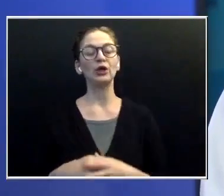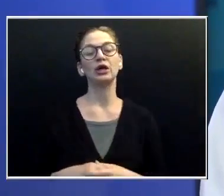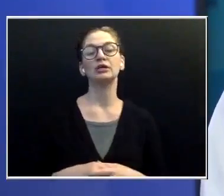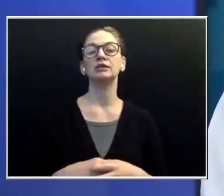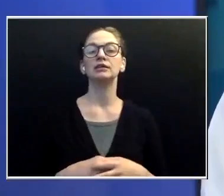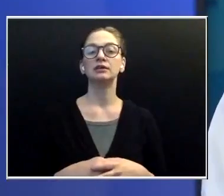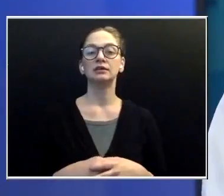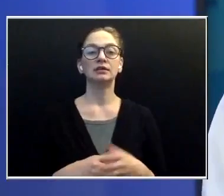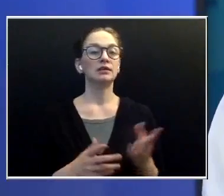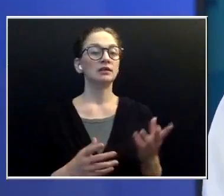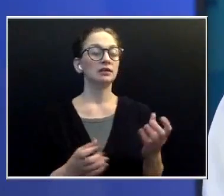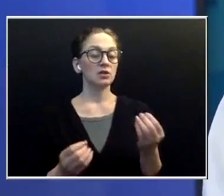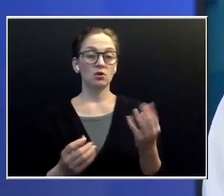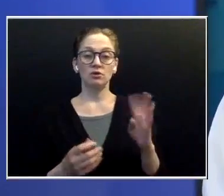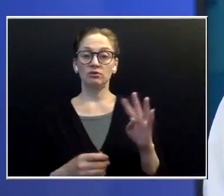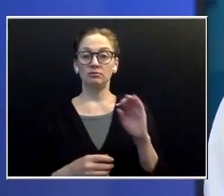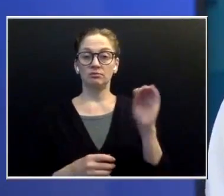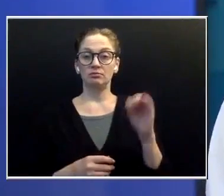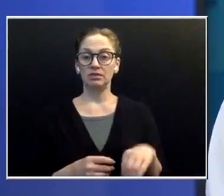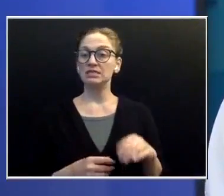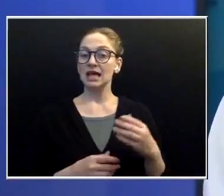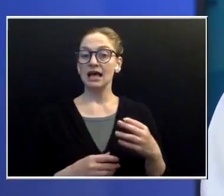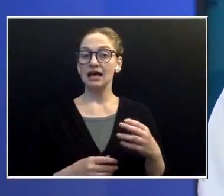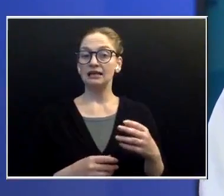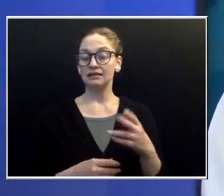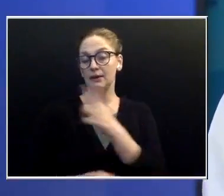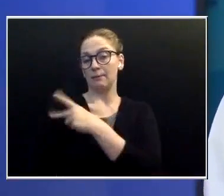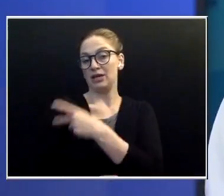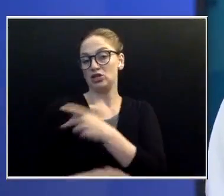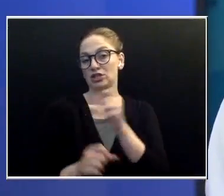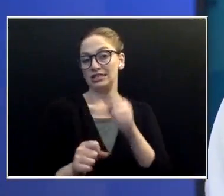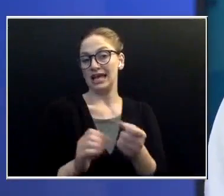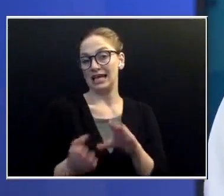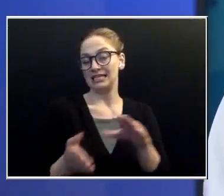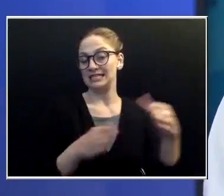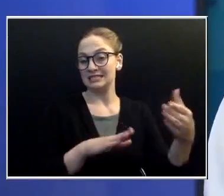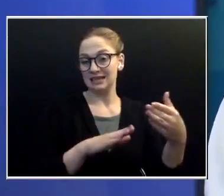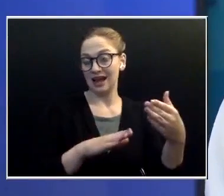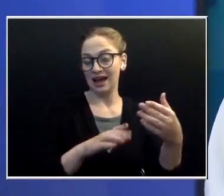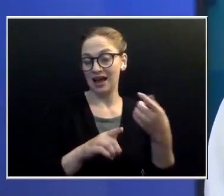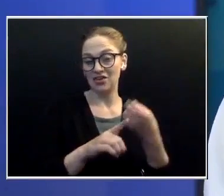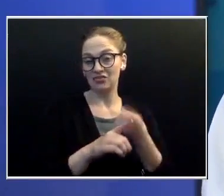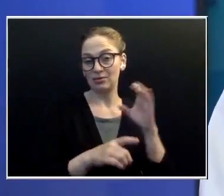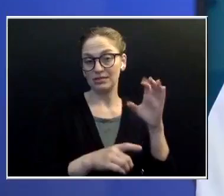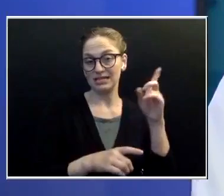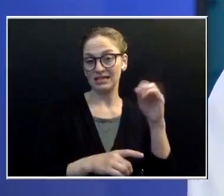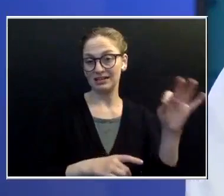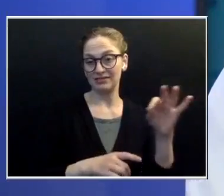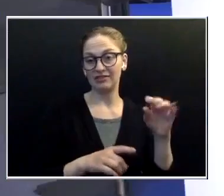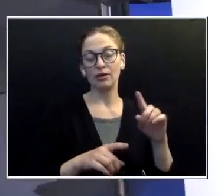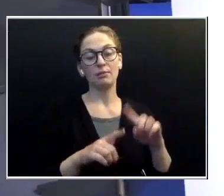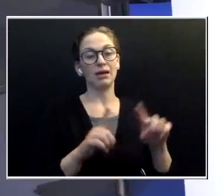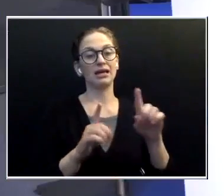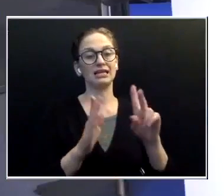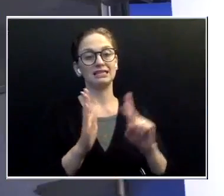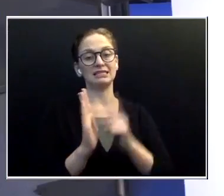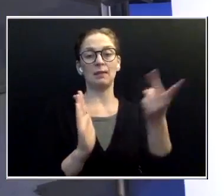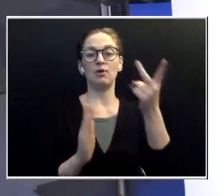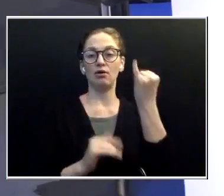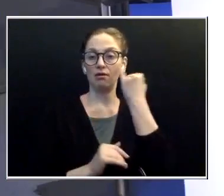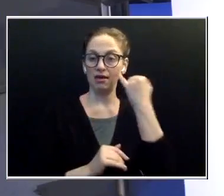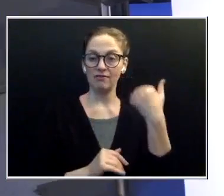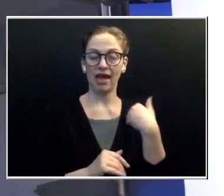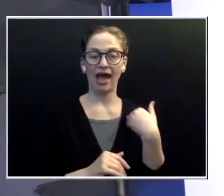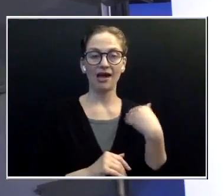diff, however, 3.3%. So it's over double percentage of patients can die from C. diff if they have underlying IBD. Well, this woman across from me, she's